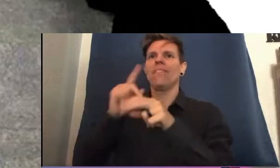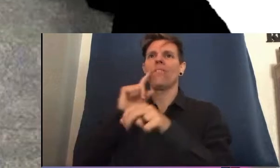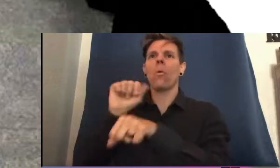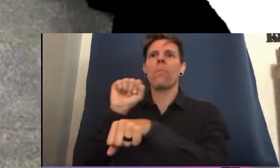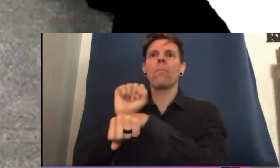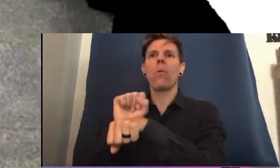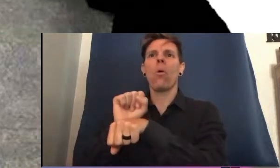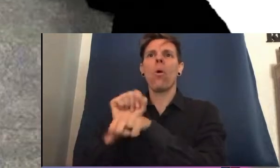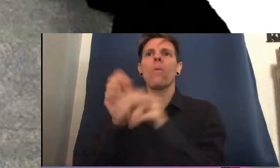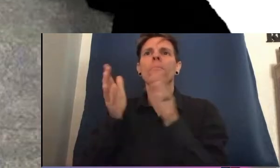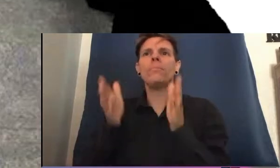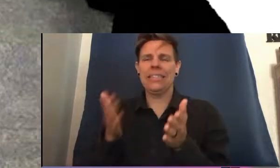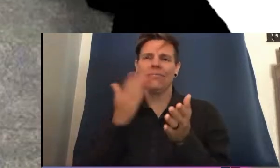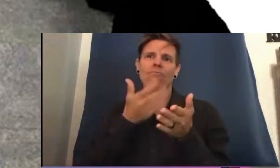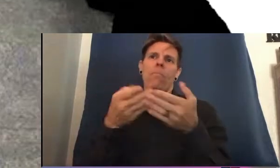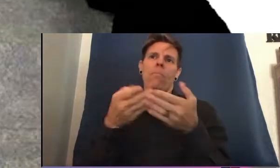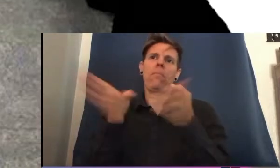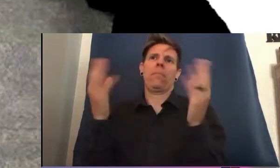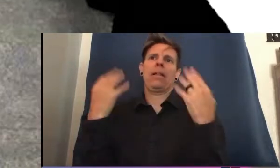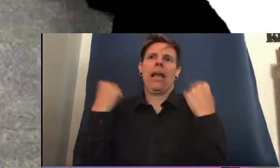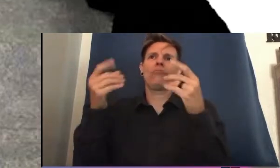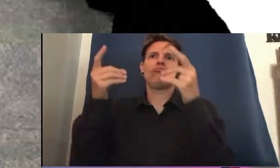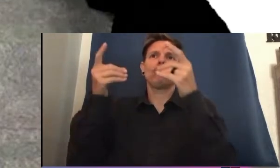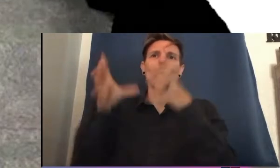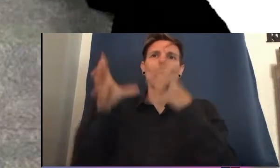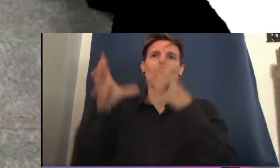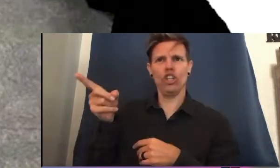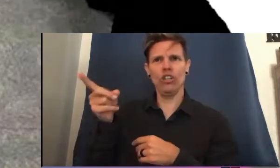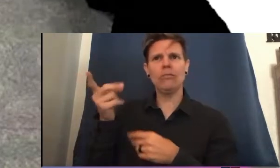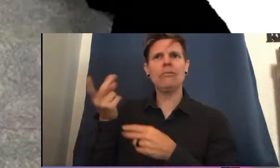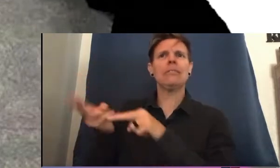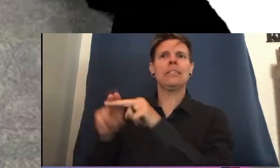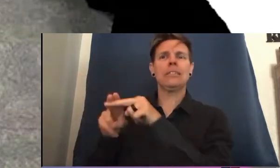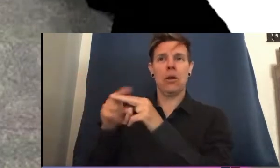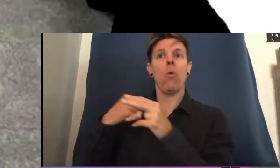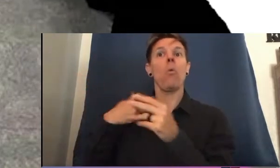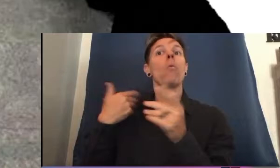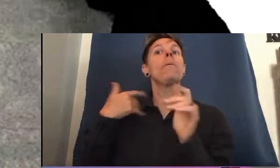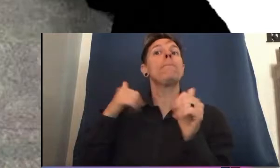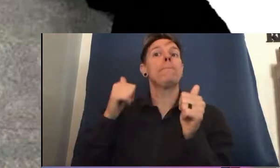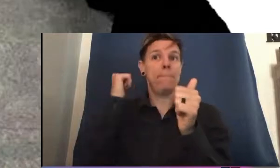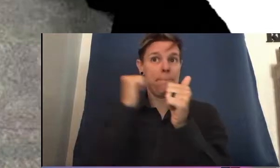remember, we passed a resolution which really has the